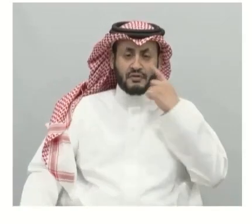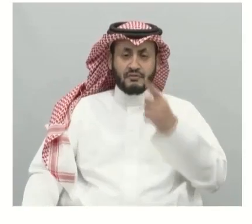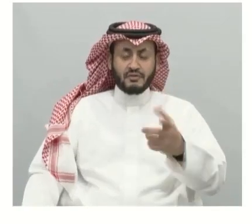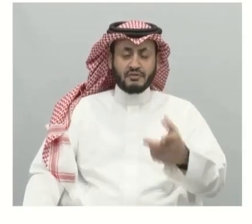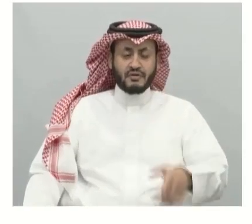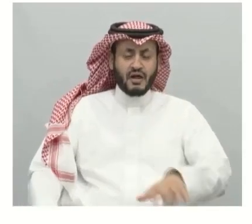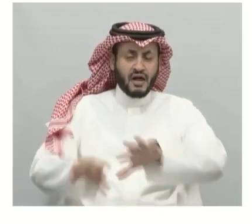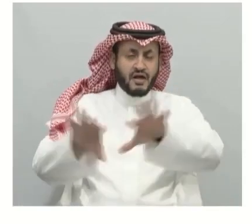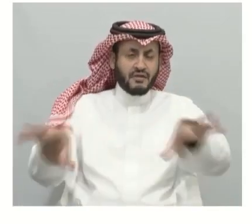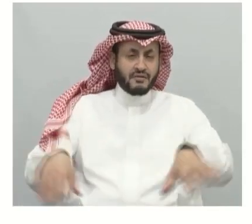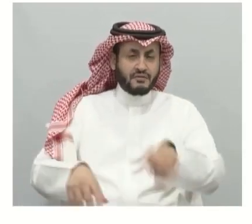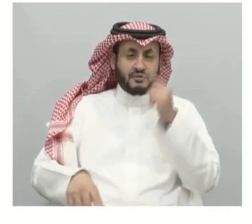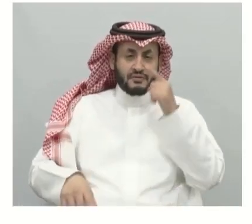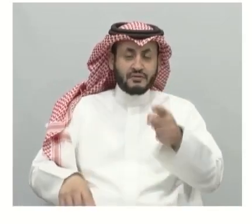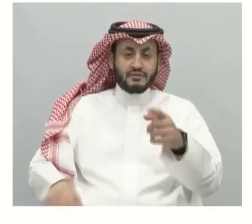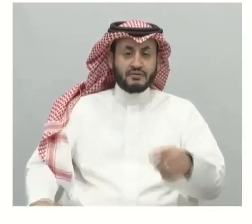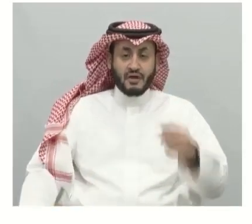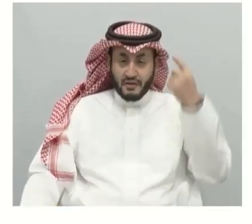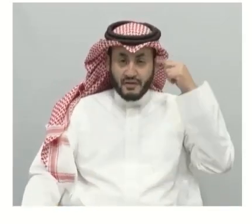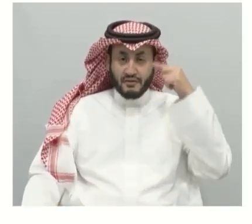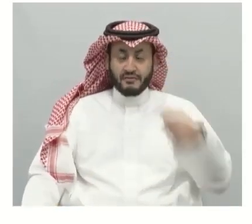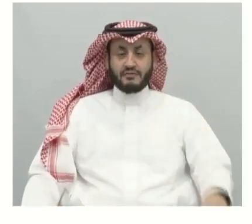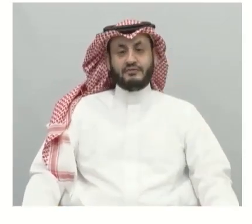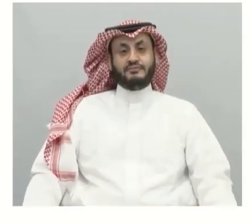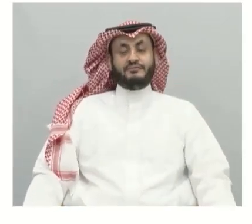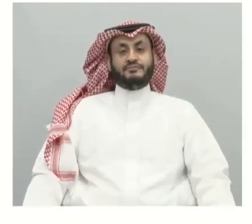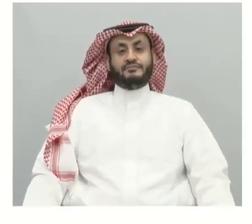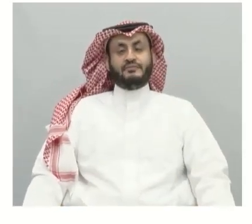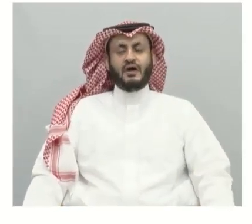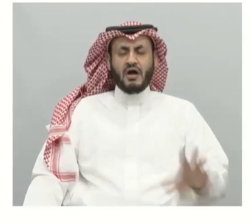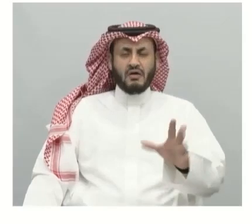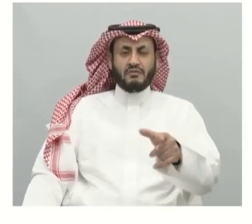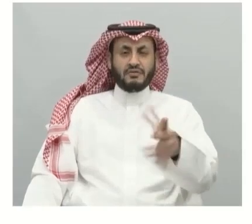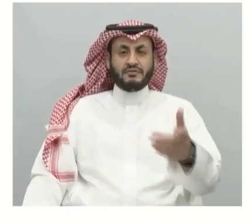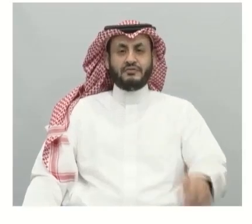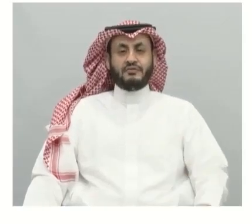What place is in the photo? Can you tell? Try to figure it out.